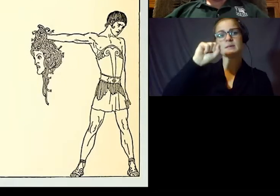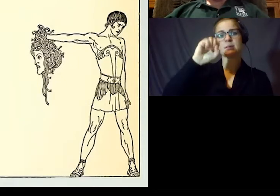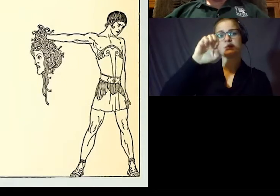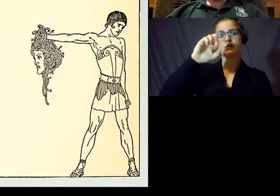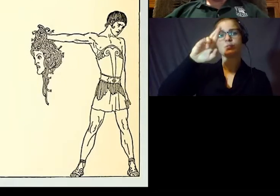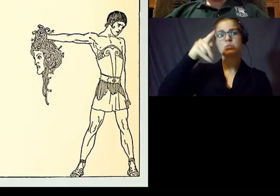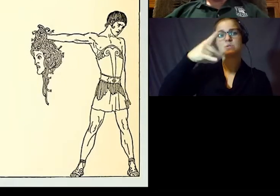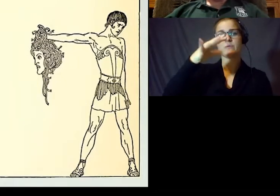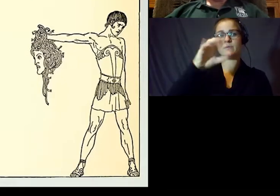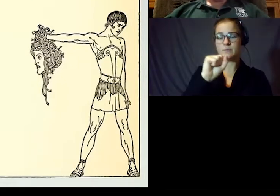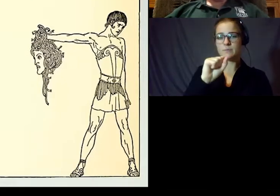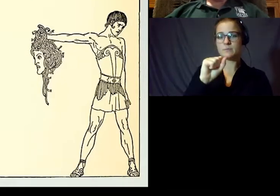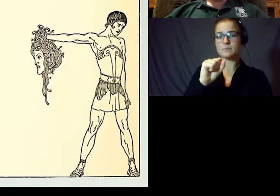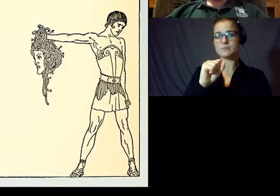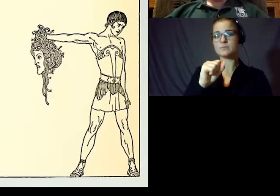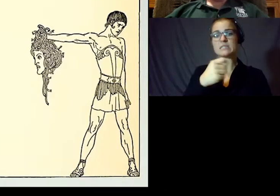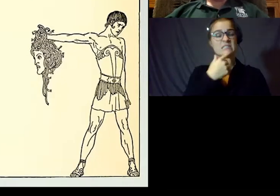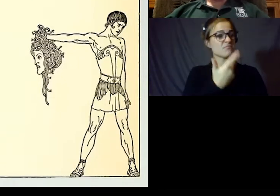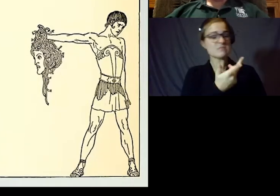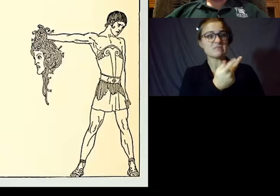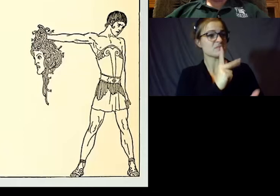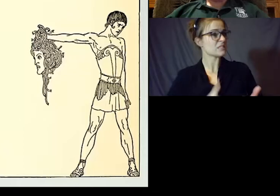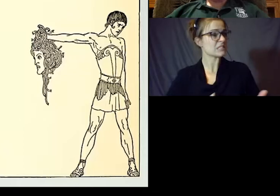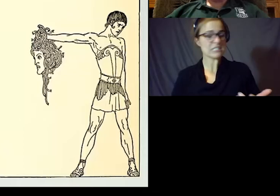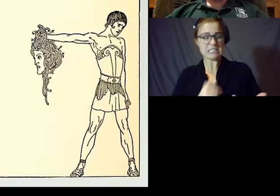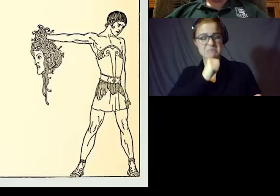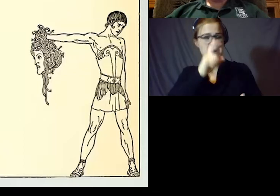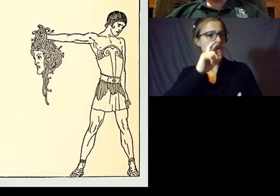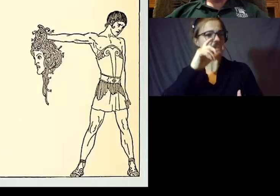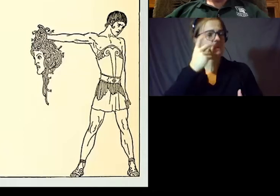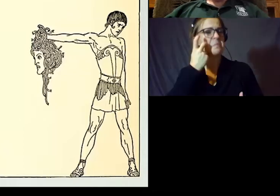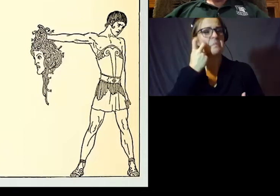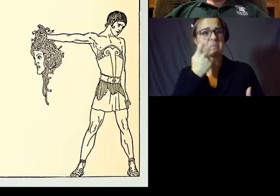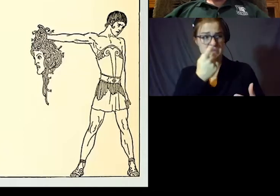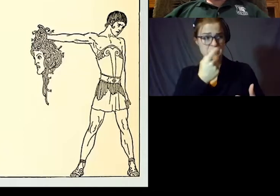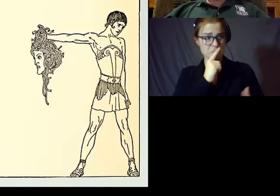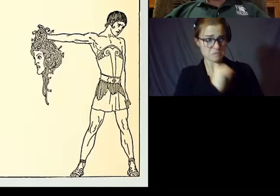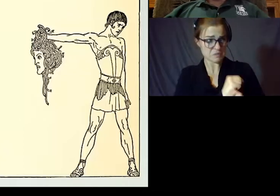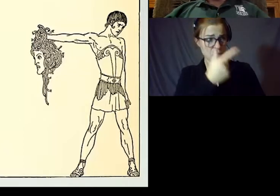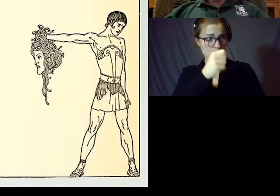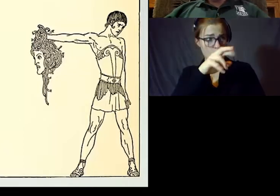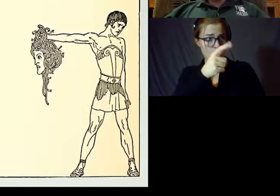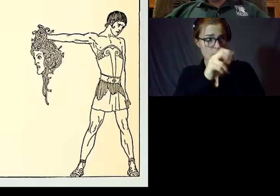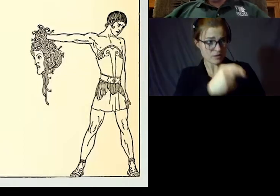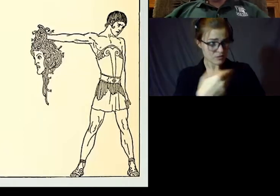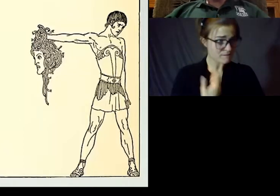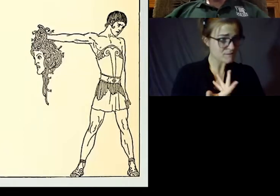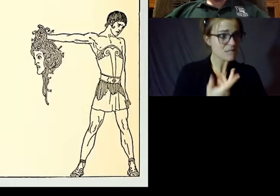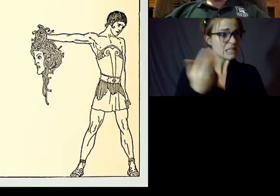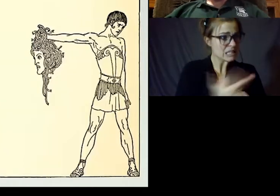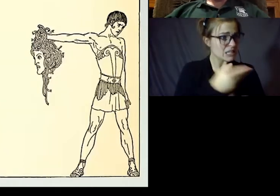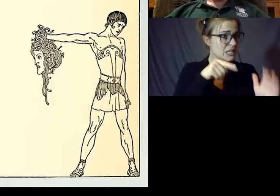believe that he actually got the Gorgon's head. He demands to see it, like a knucklehead. You can guess what happened to him.